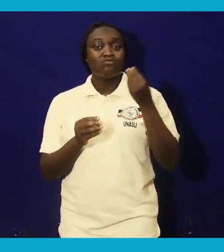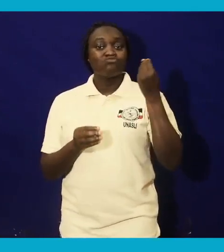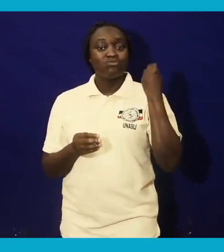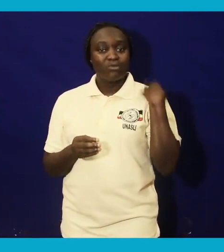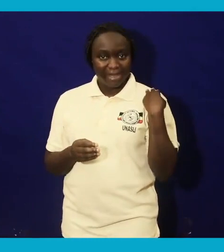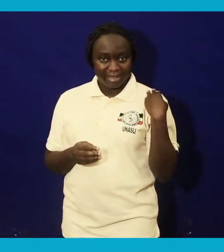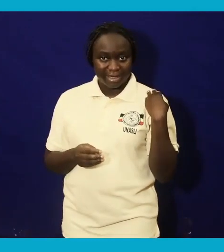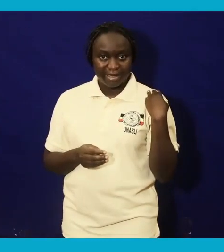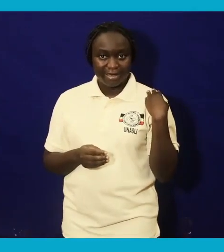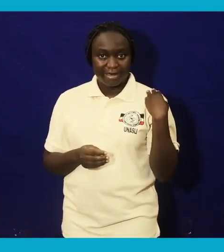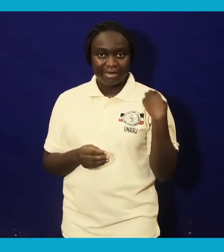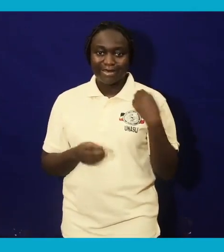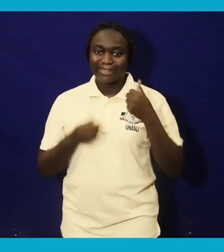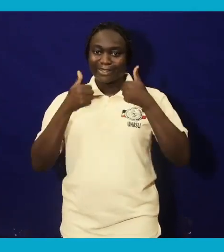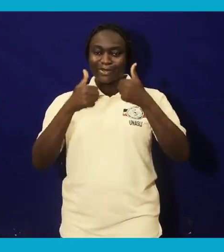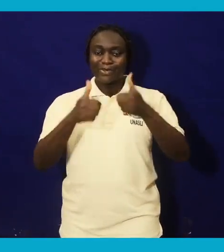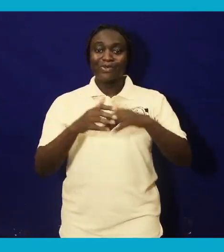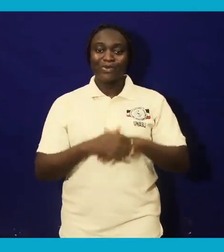brother,